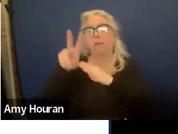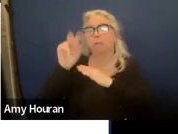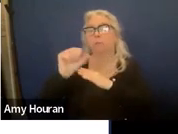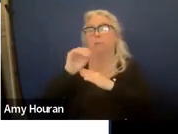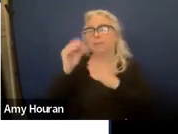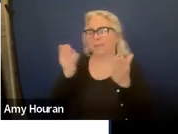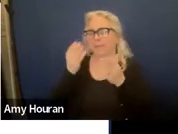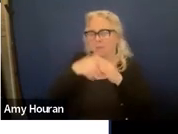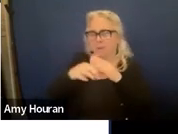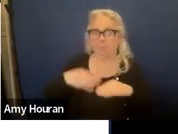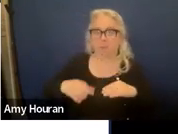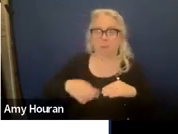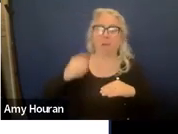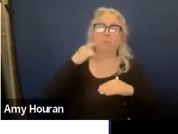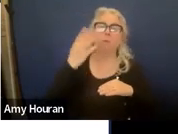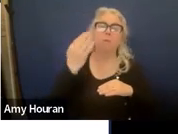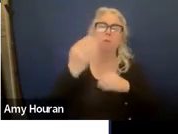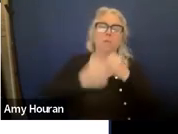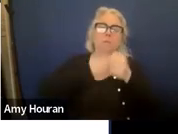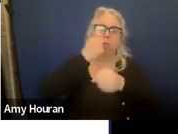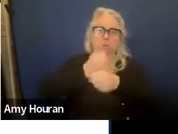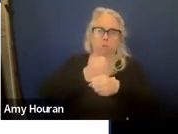here in Maine for 14 years.